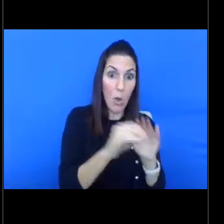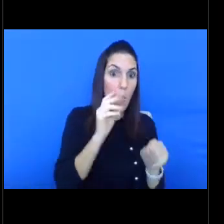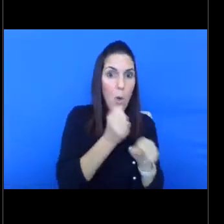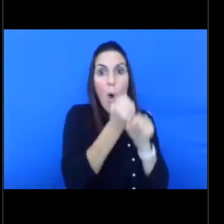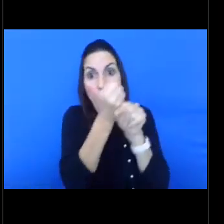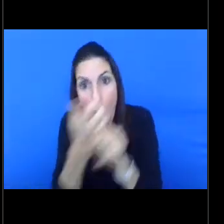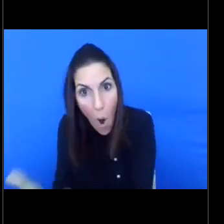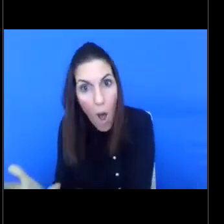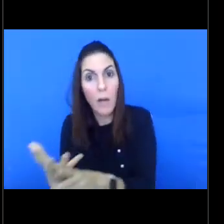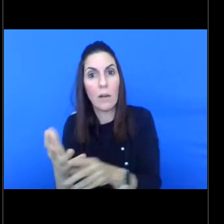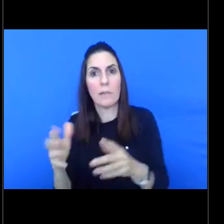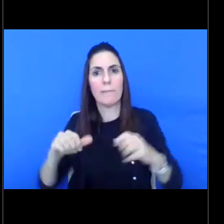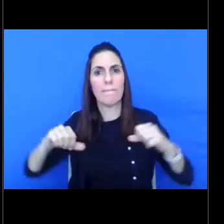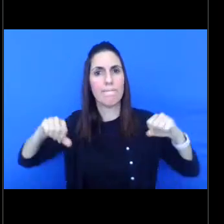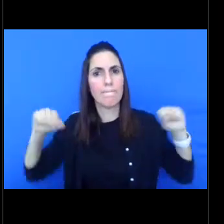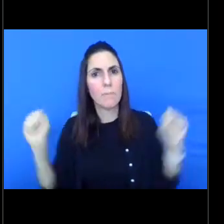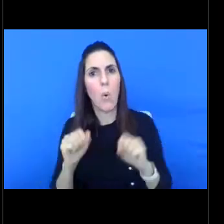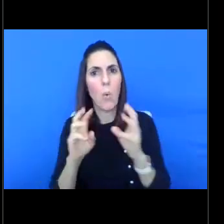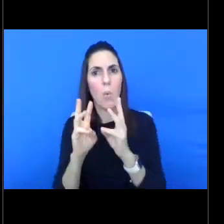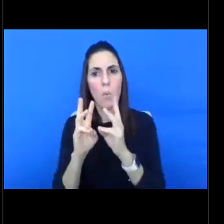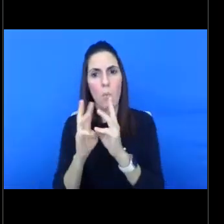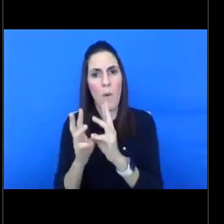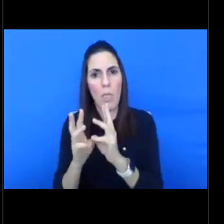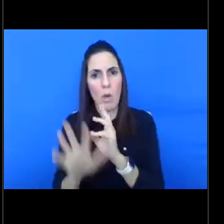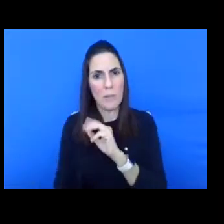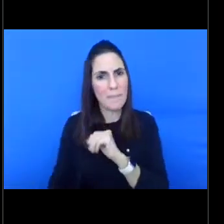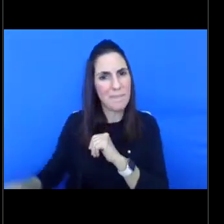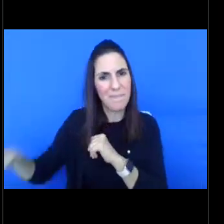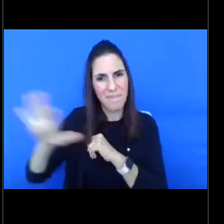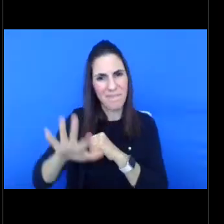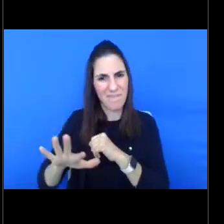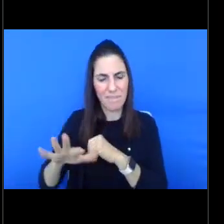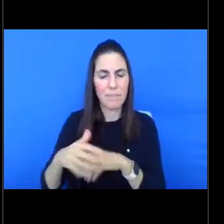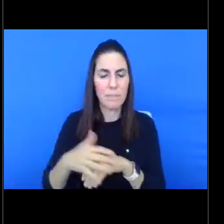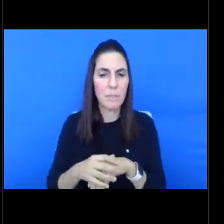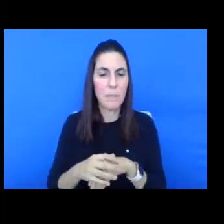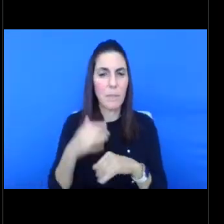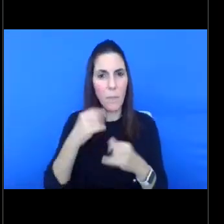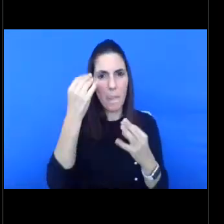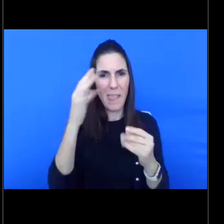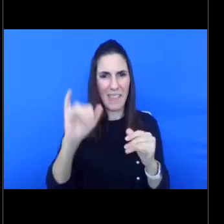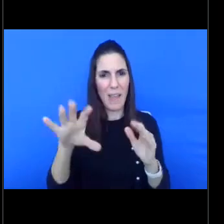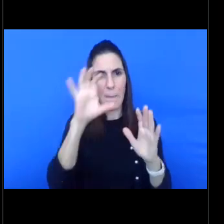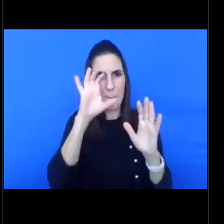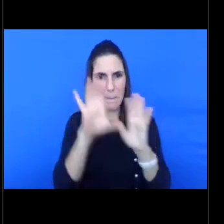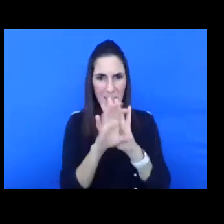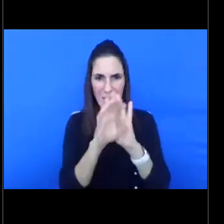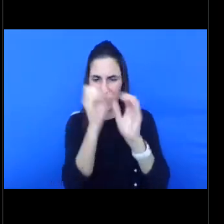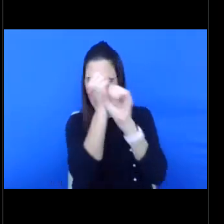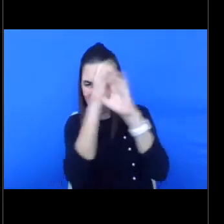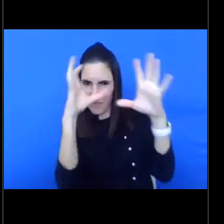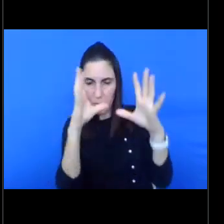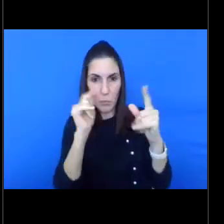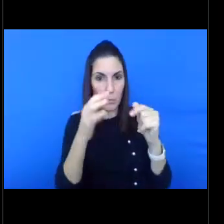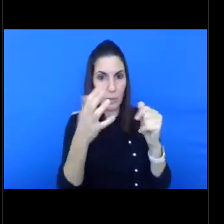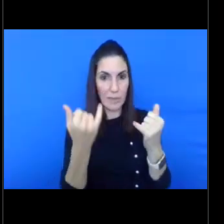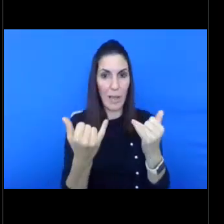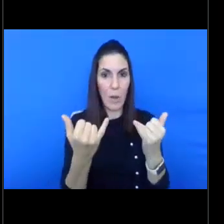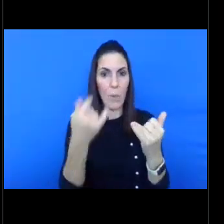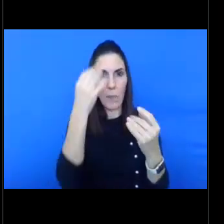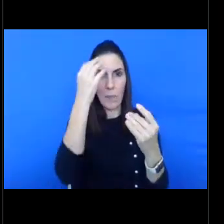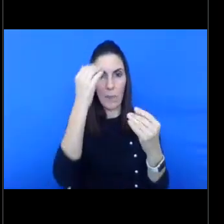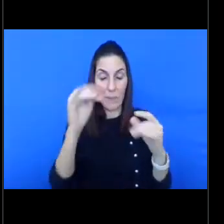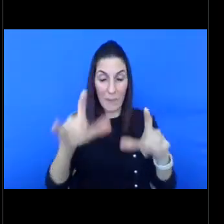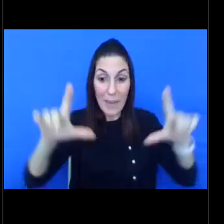NAO. Now, we've talked about these big picture stuff, right? We zoomed out. Now it's time to zoom back